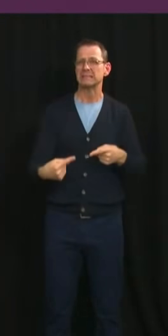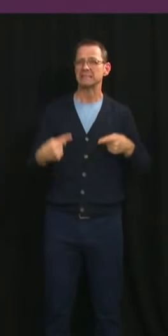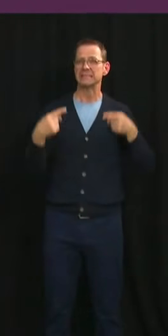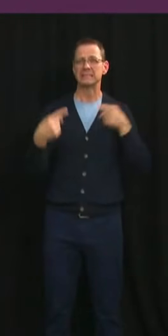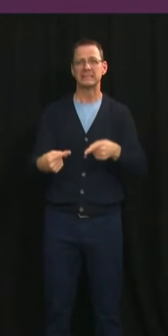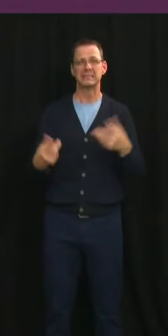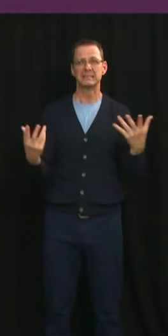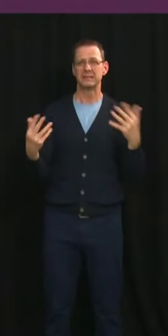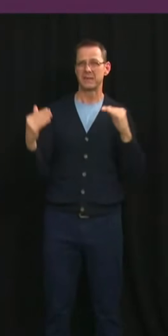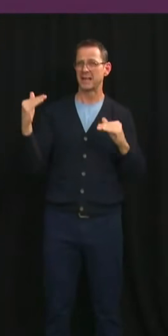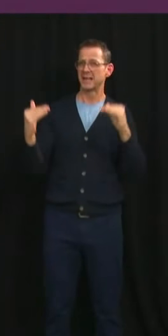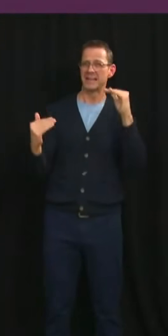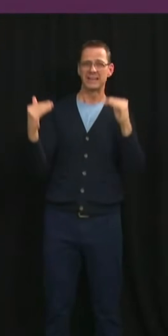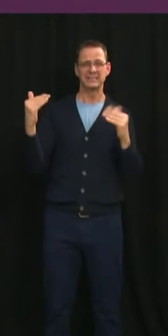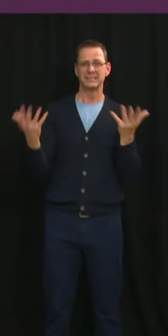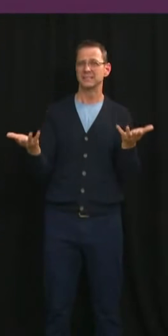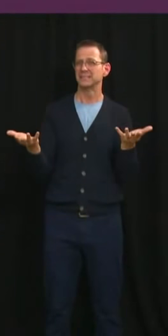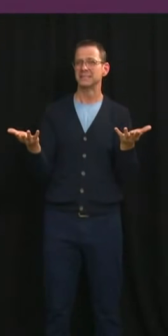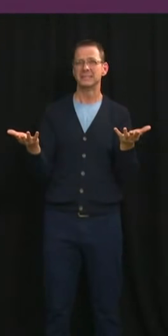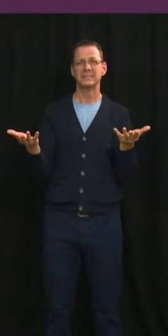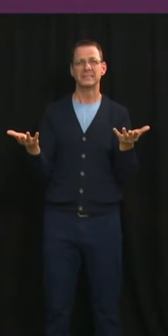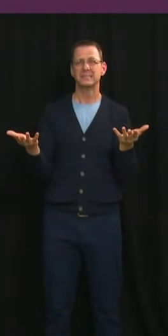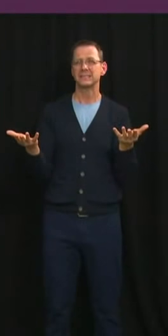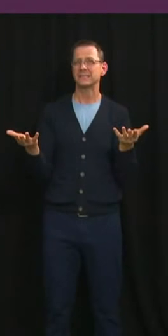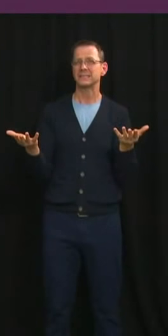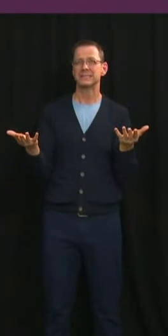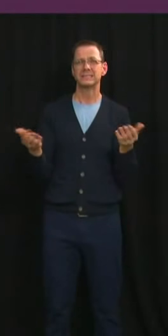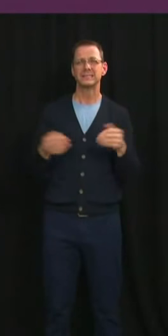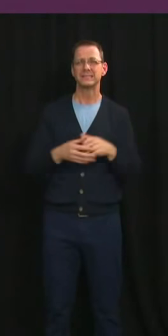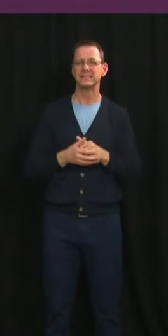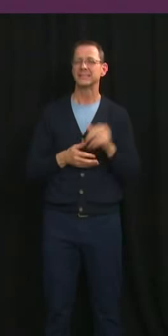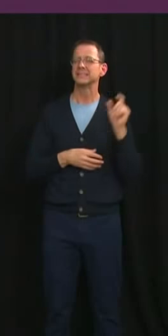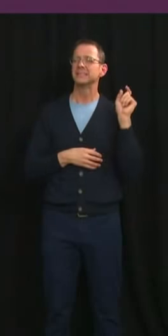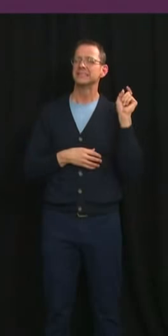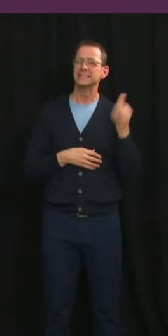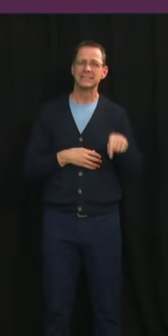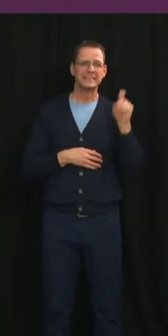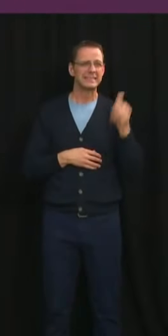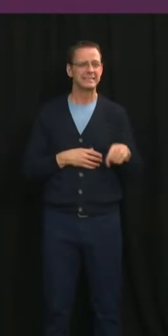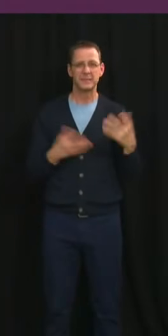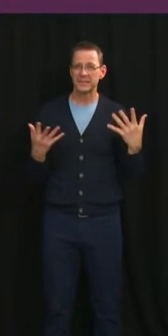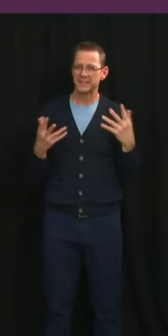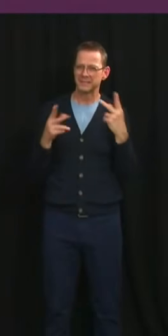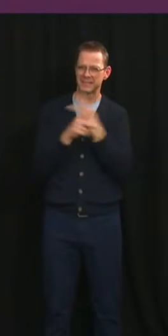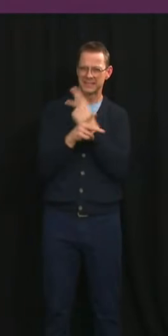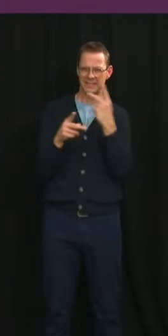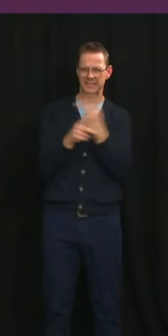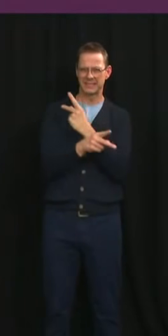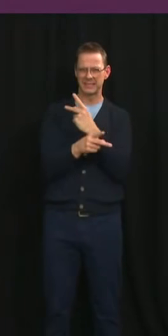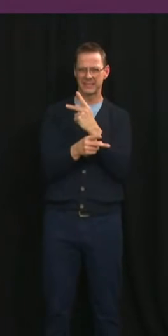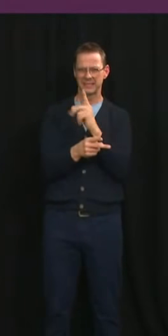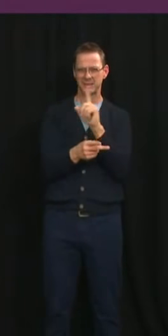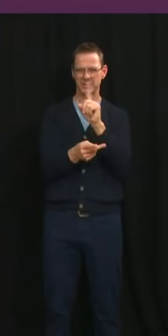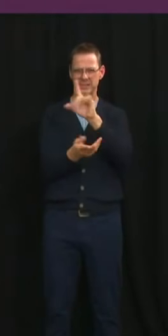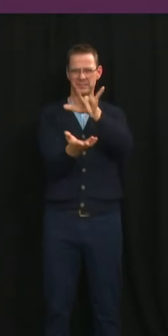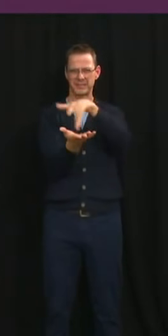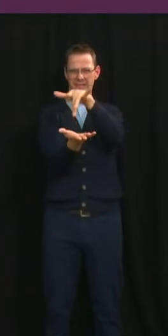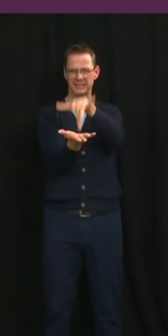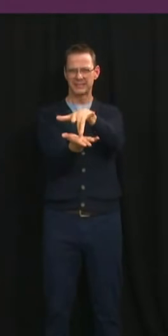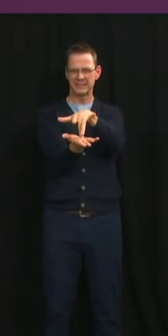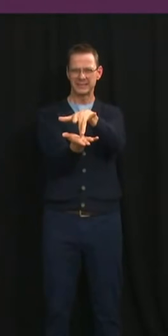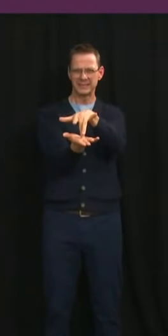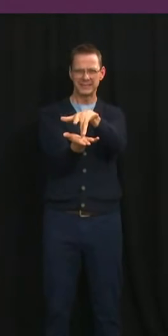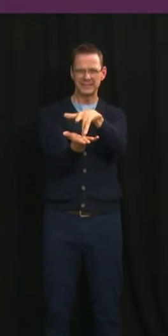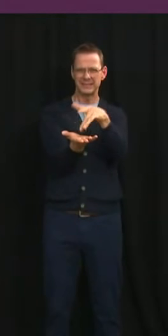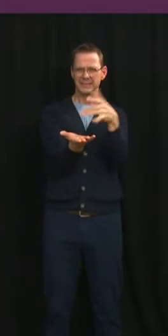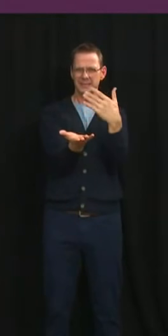have to approve the virtue of prudence, the practical application of kind of moral wisdom to these issues